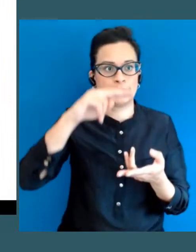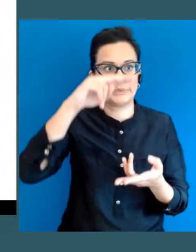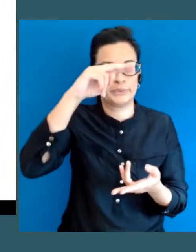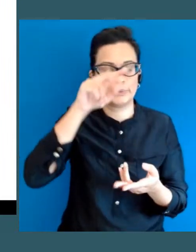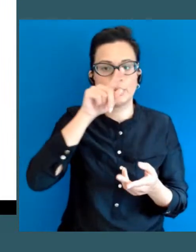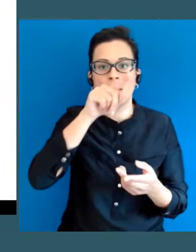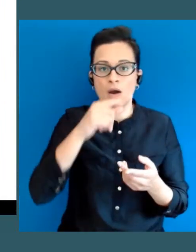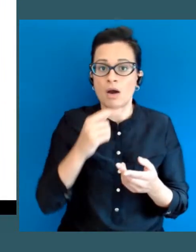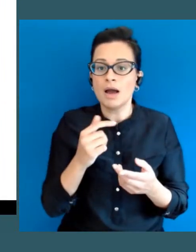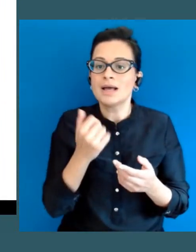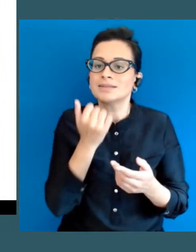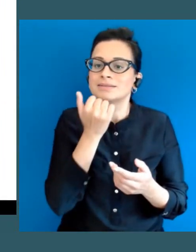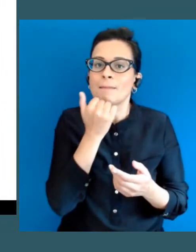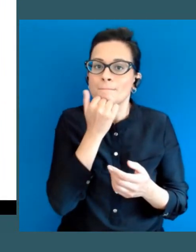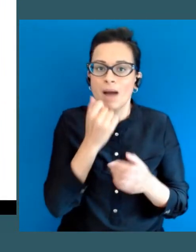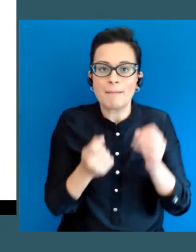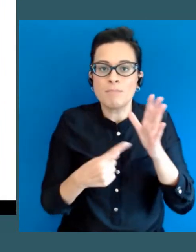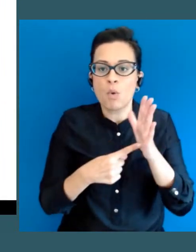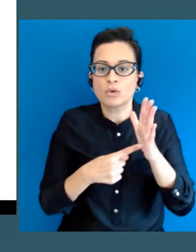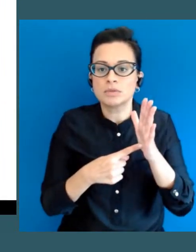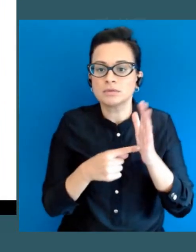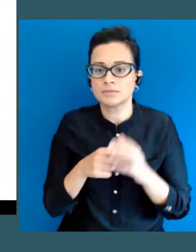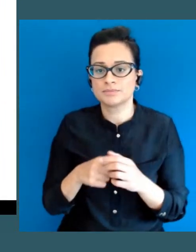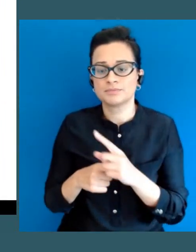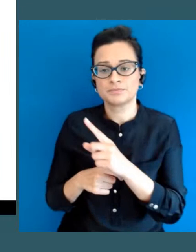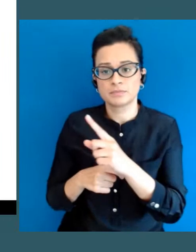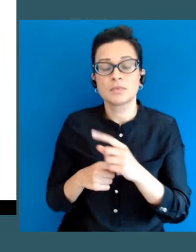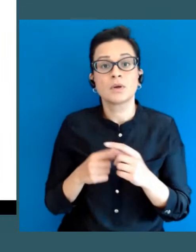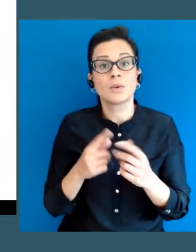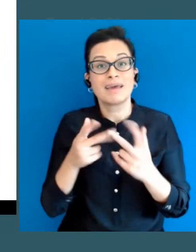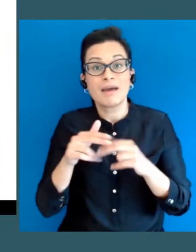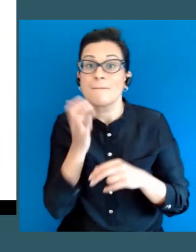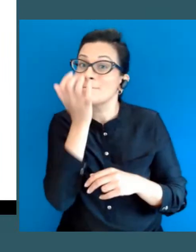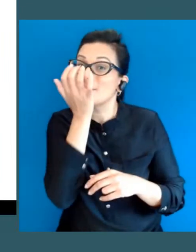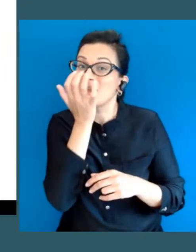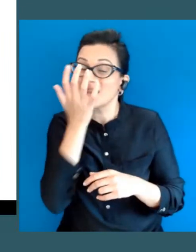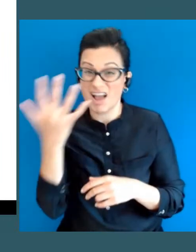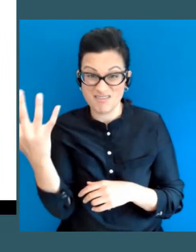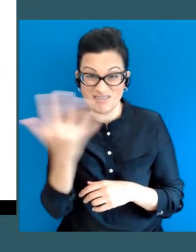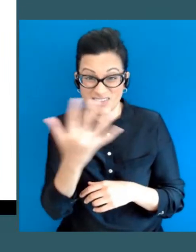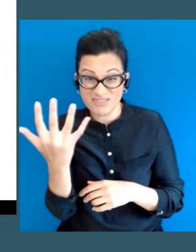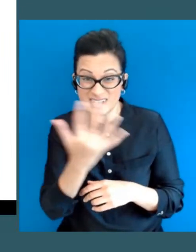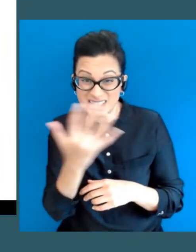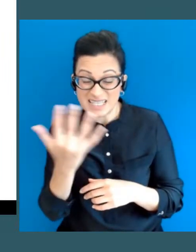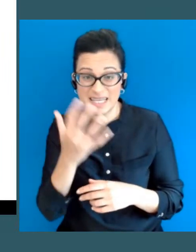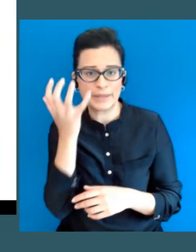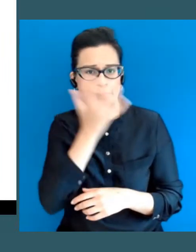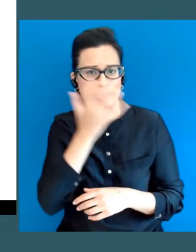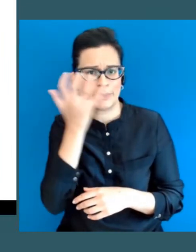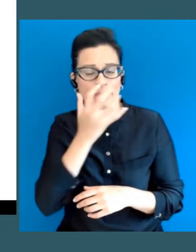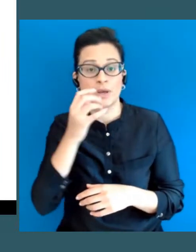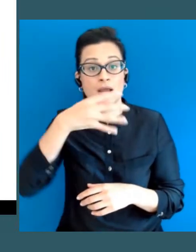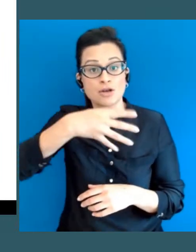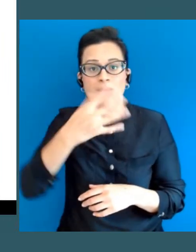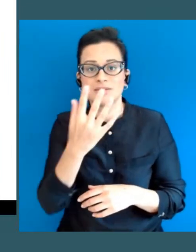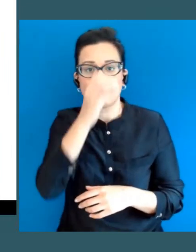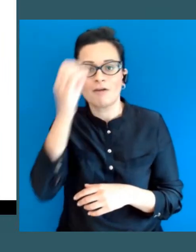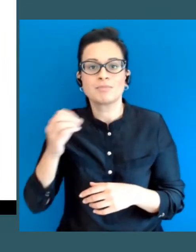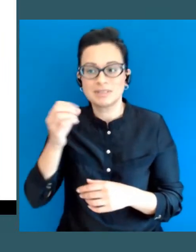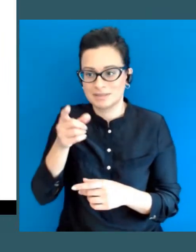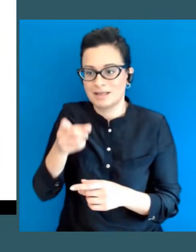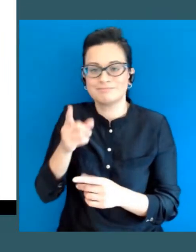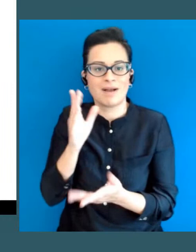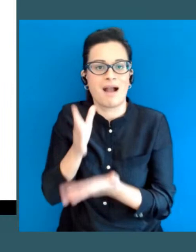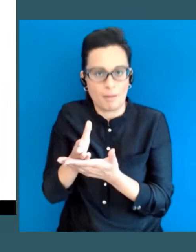matter, higher it is. And we know with peanut, if there's more than 15 kilonewtons per litre, you have more than a 95% chance of being peanut